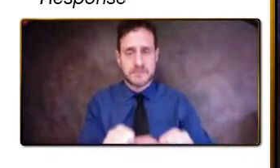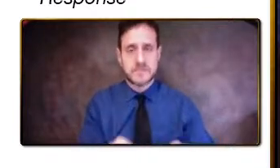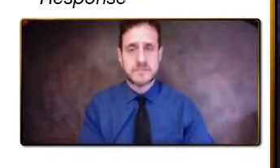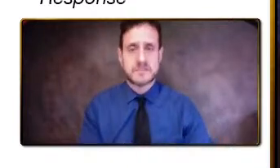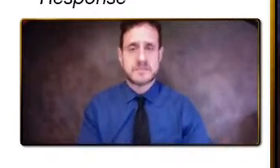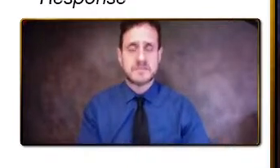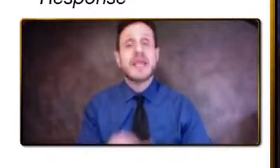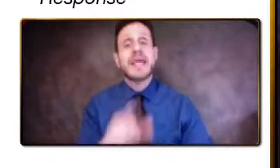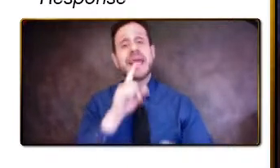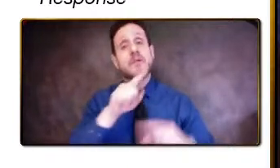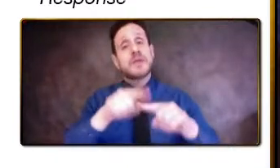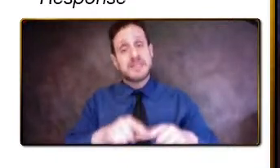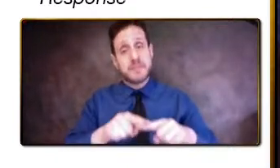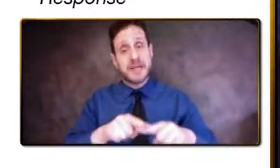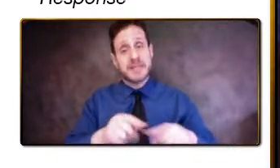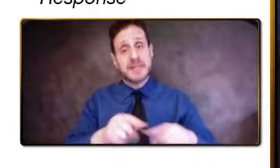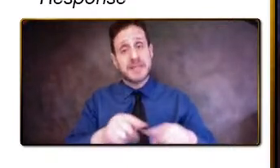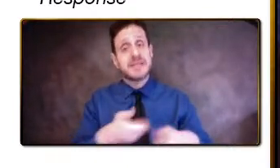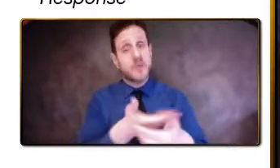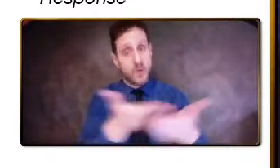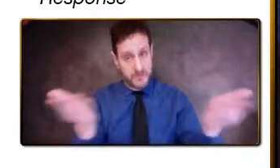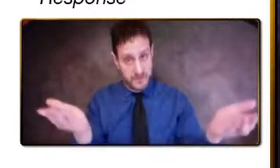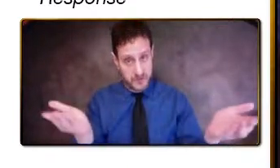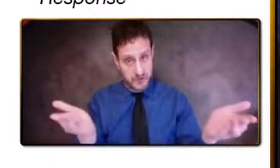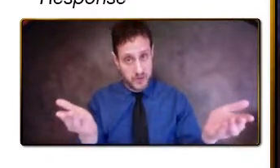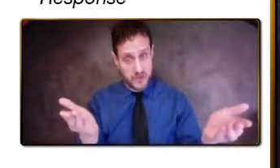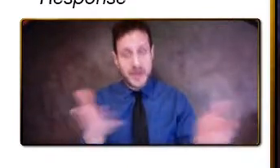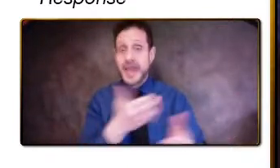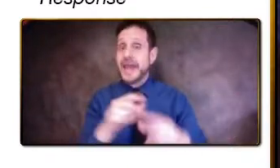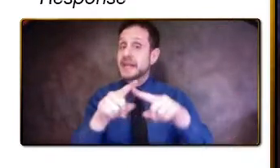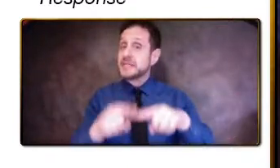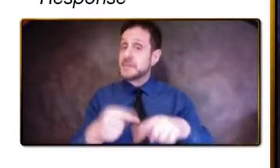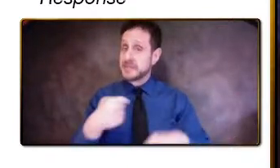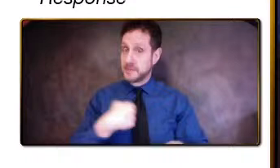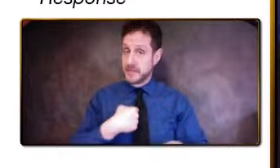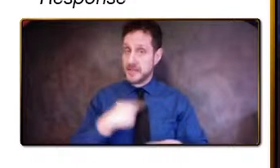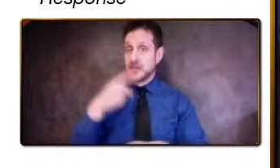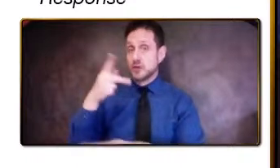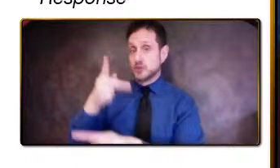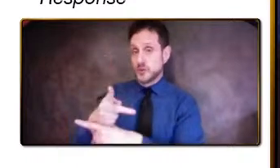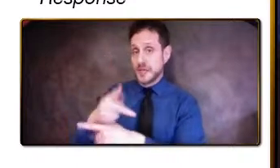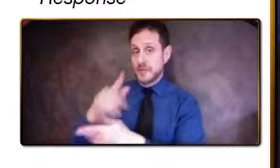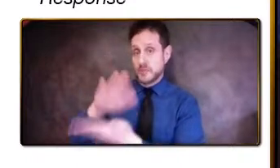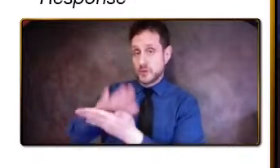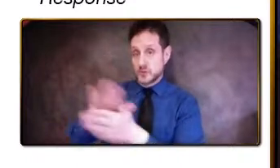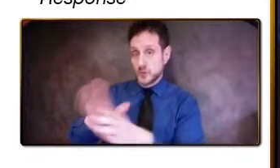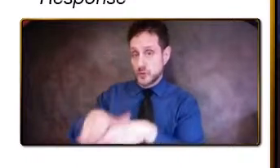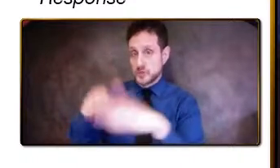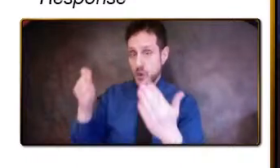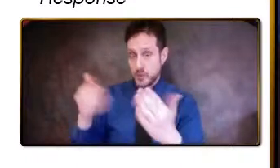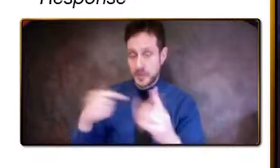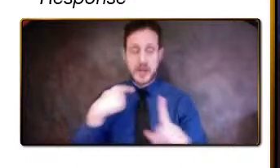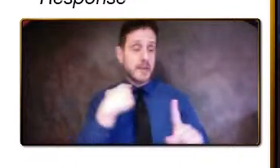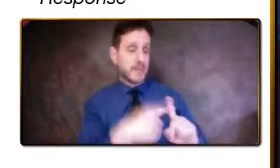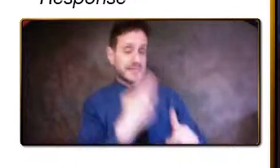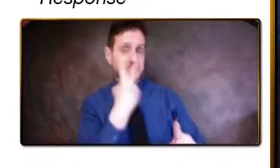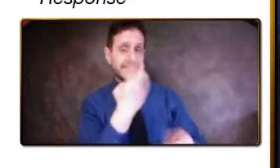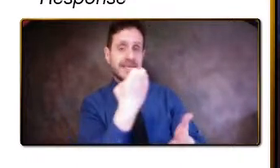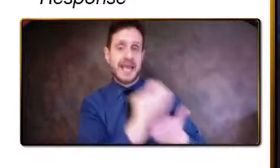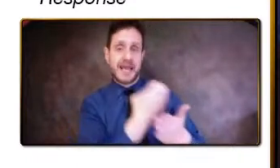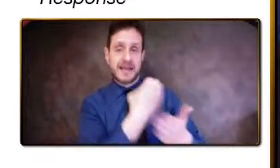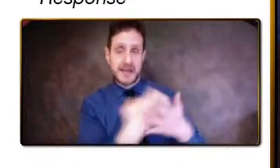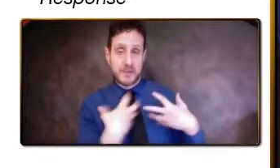to each and every one of us. To keep our schools open and see an economic recovery that restores jobs and